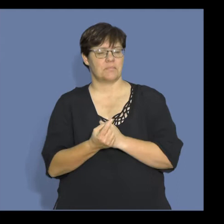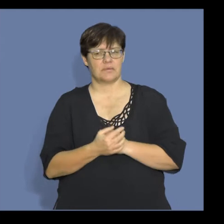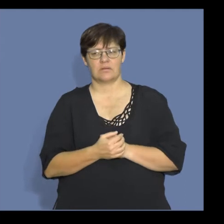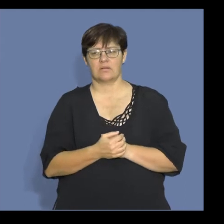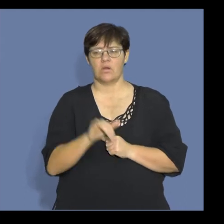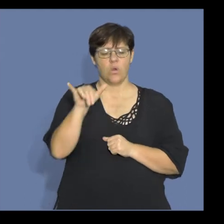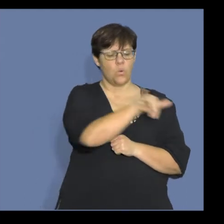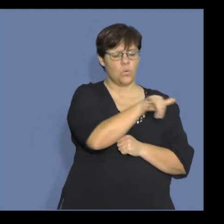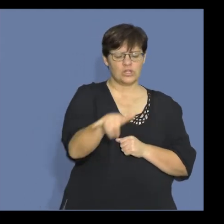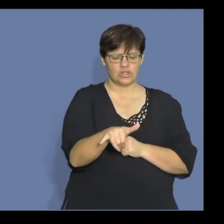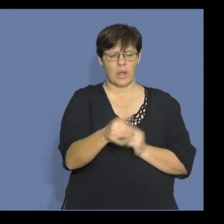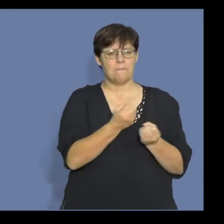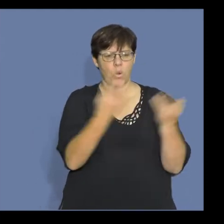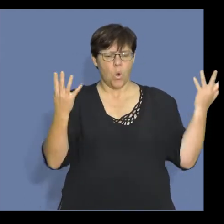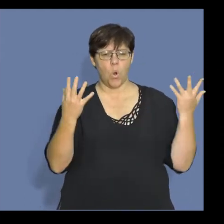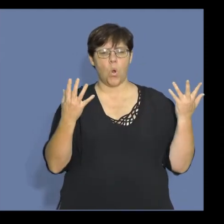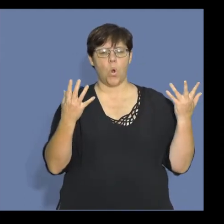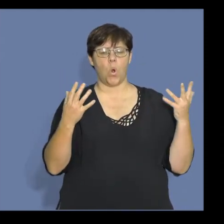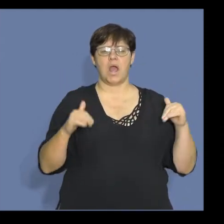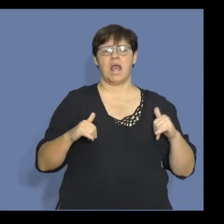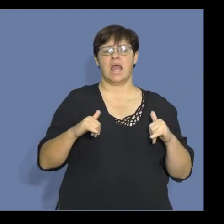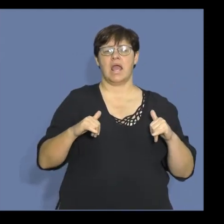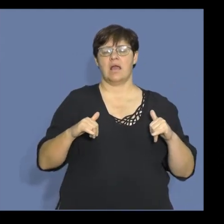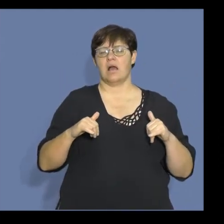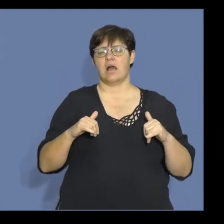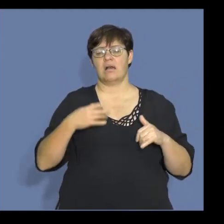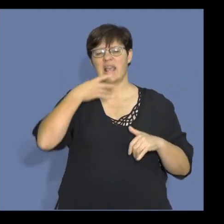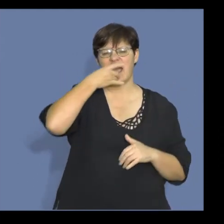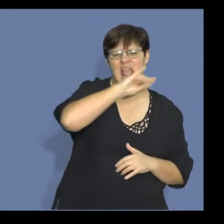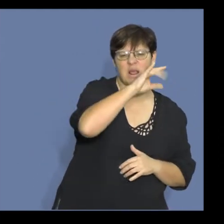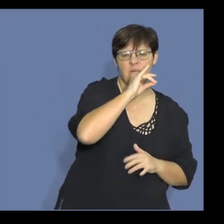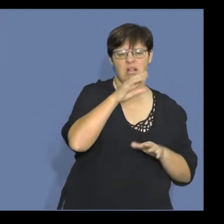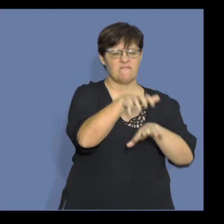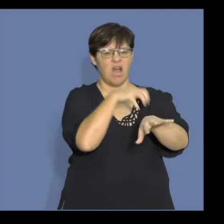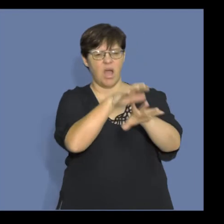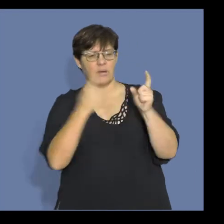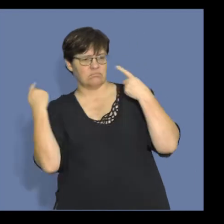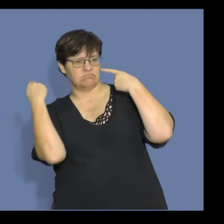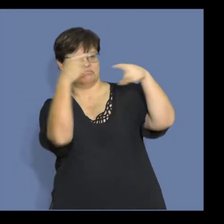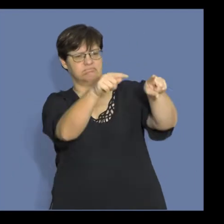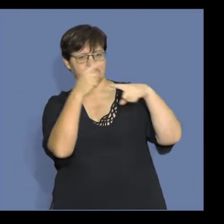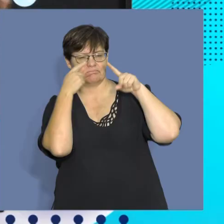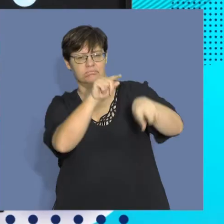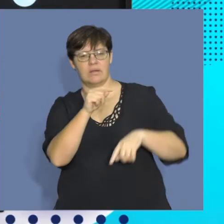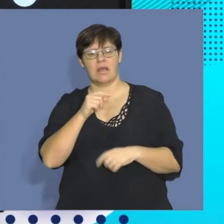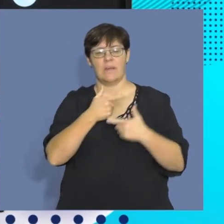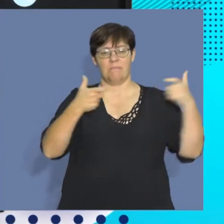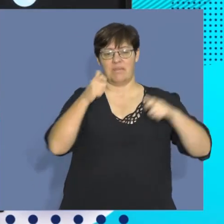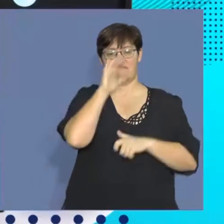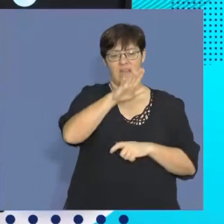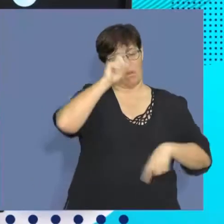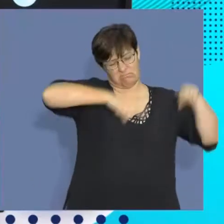bit. Which biome is the home to many game farms that attract tourists? Guys, we know that South Africa is unique for